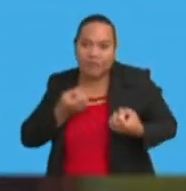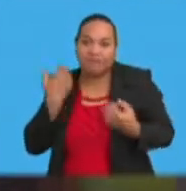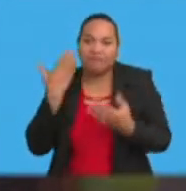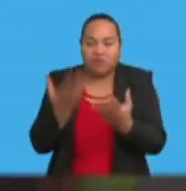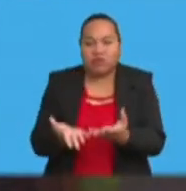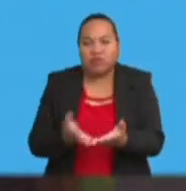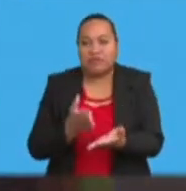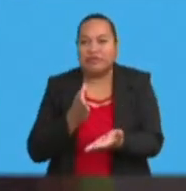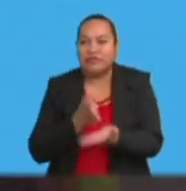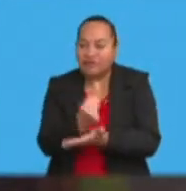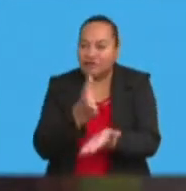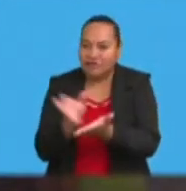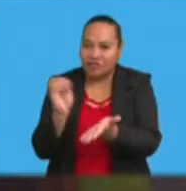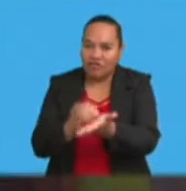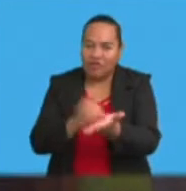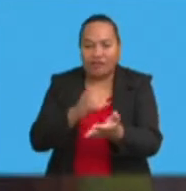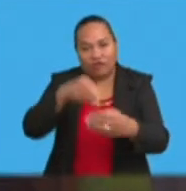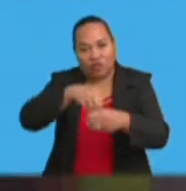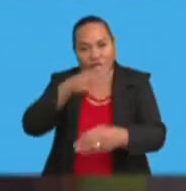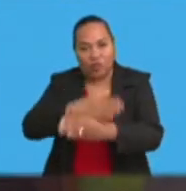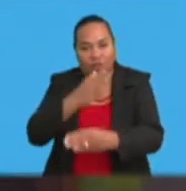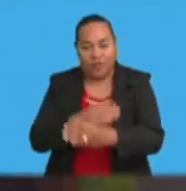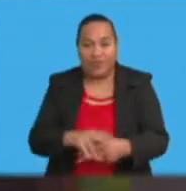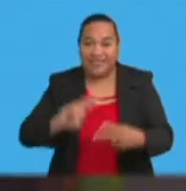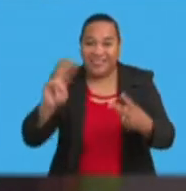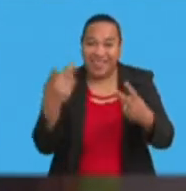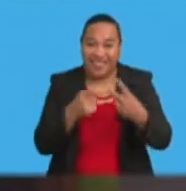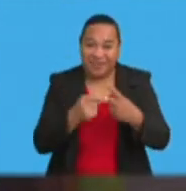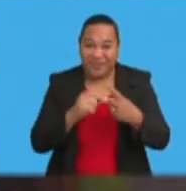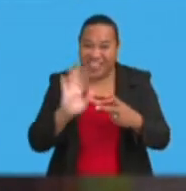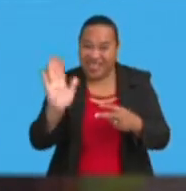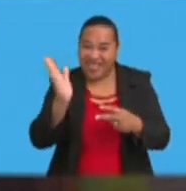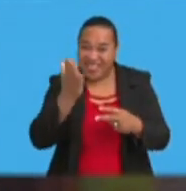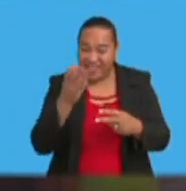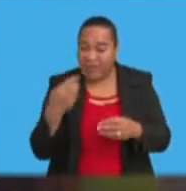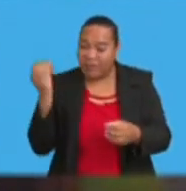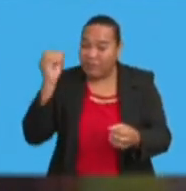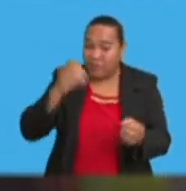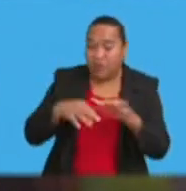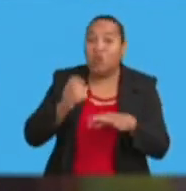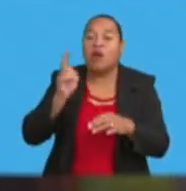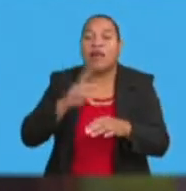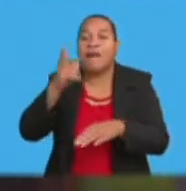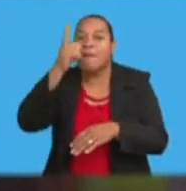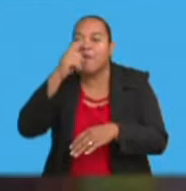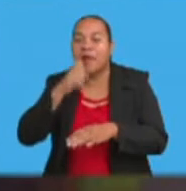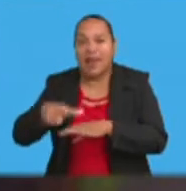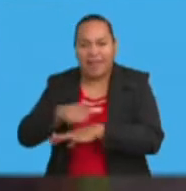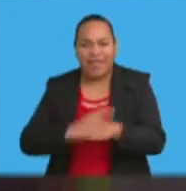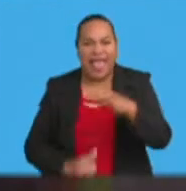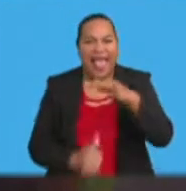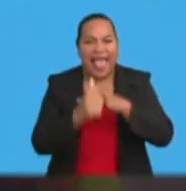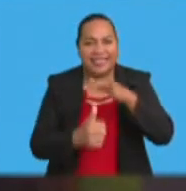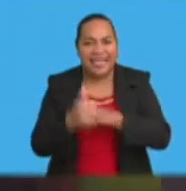work. Secondly, Madam Speaker, the other great input that they talk about is people and land, access to land.